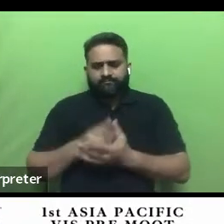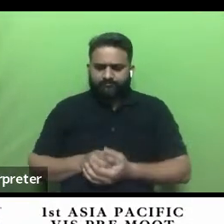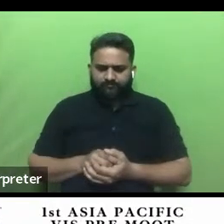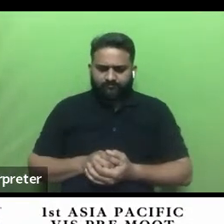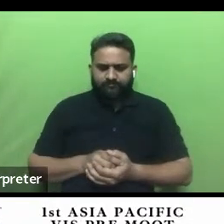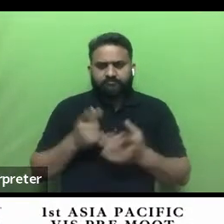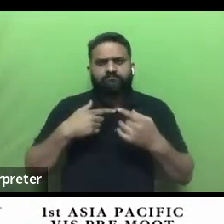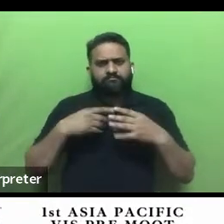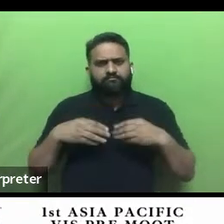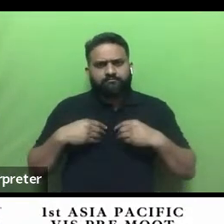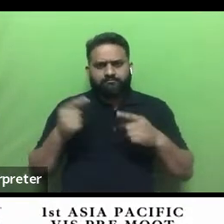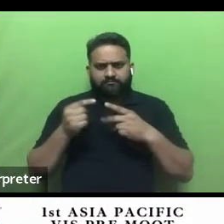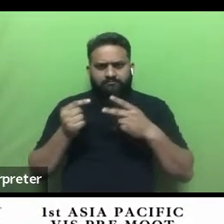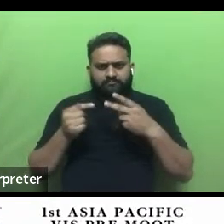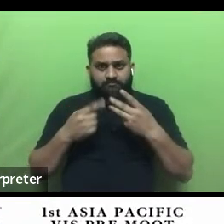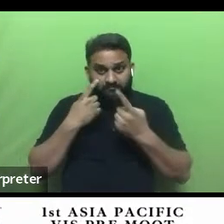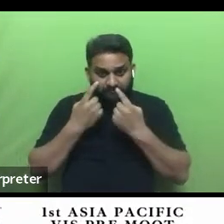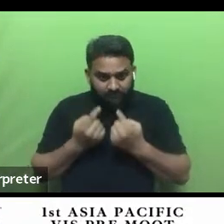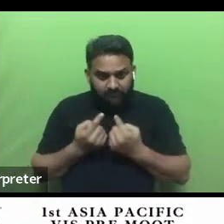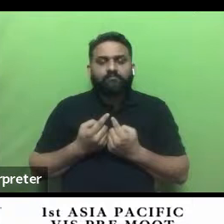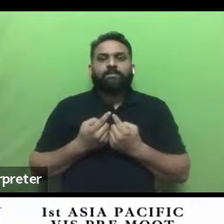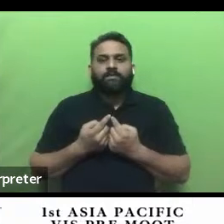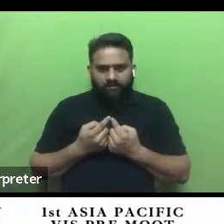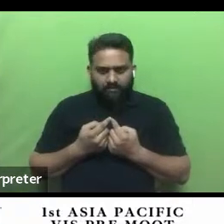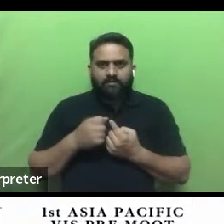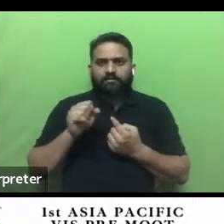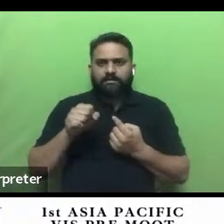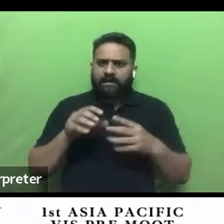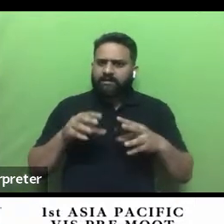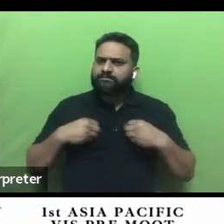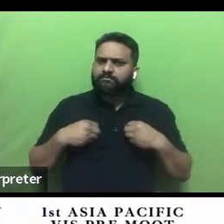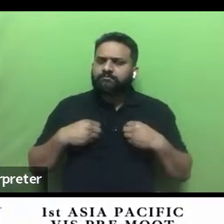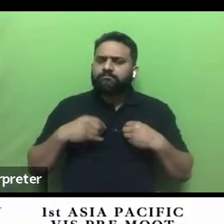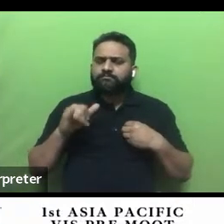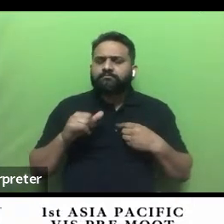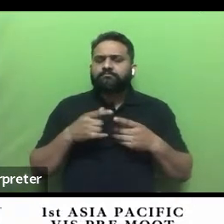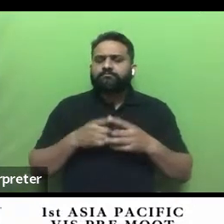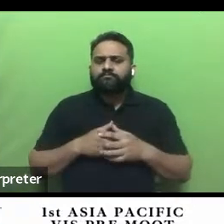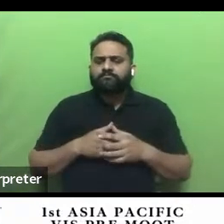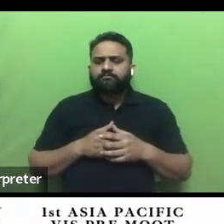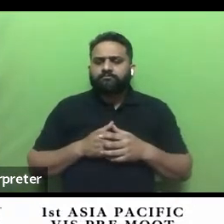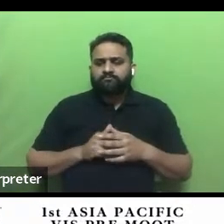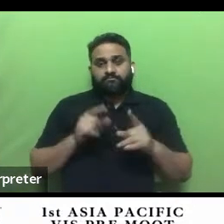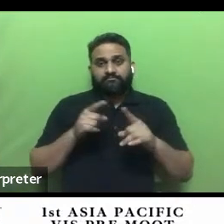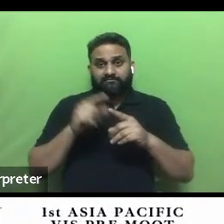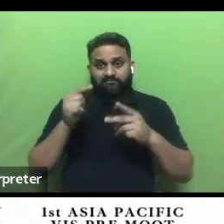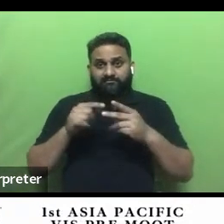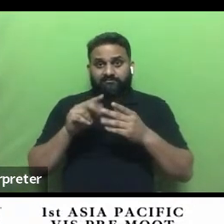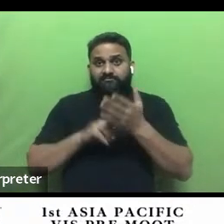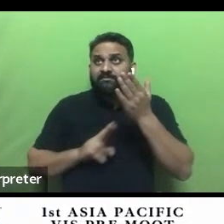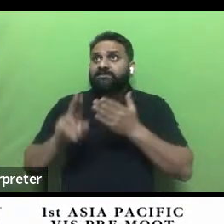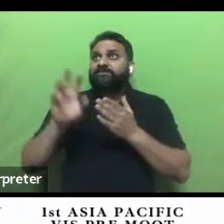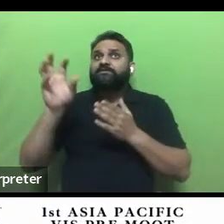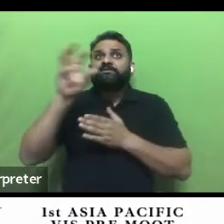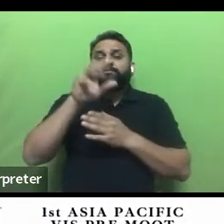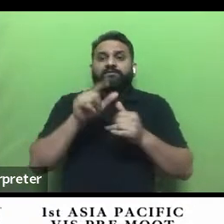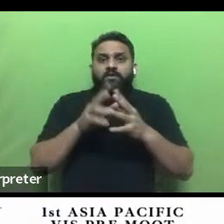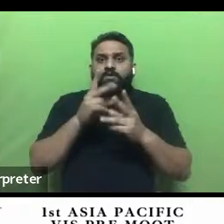we accept the 3-stage test. We simply wanted to clarify further for the tribunal which national arbitration law they're applying